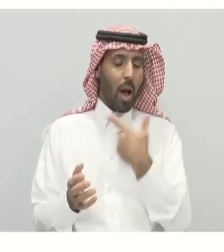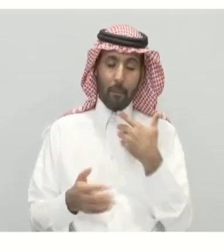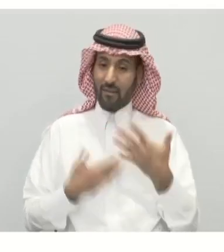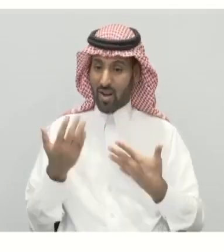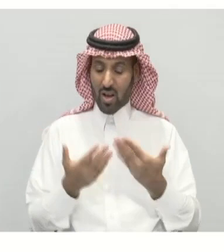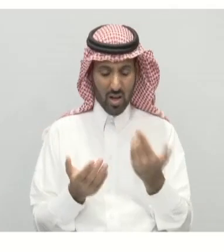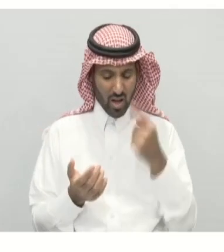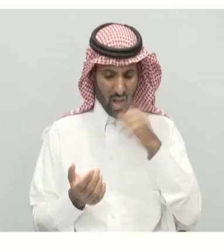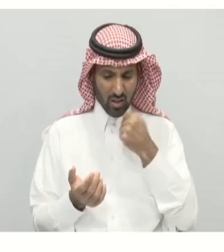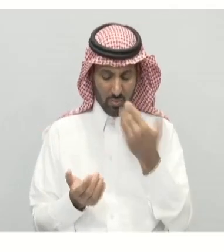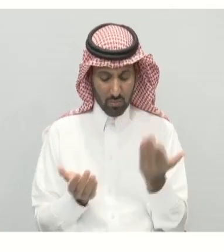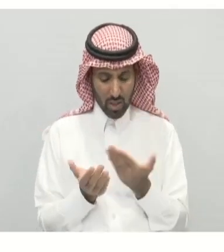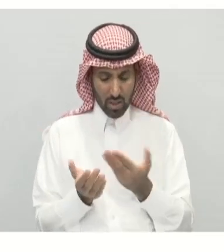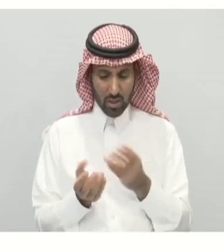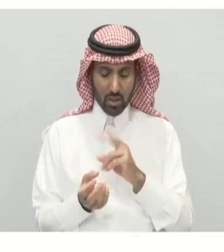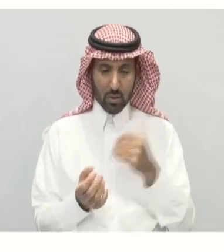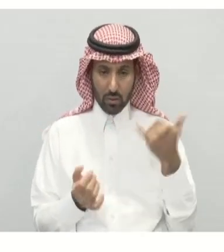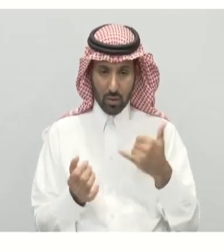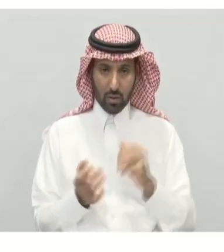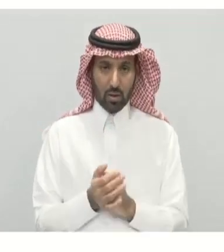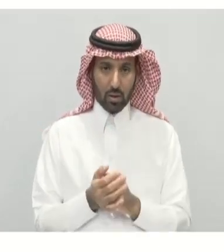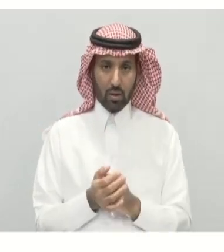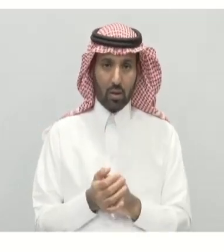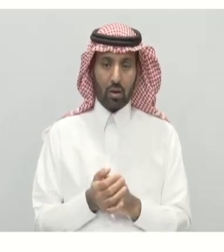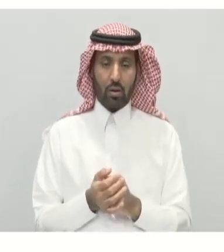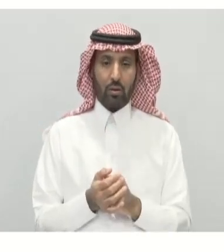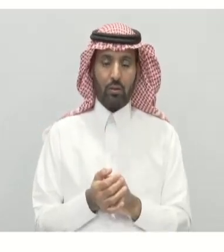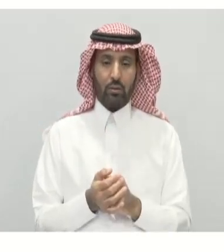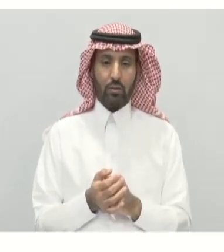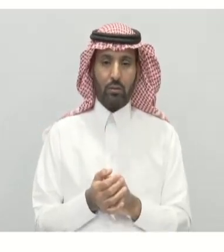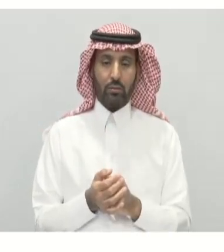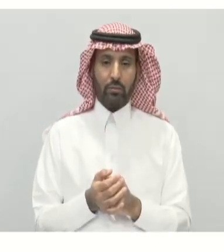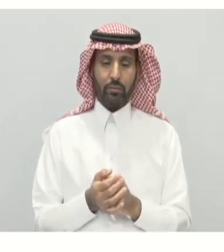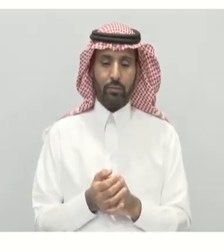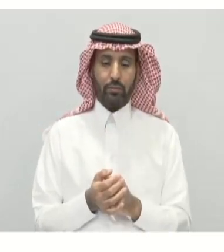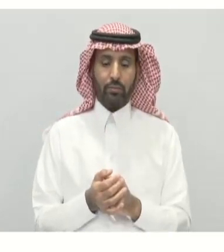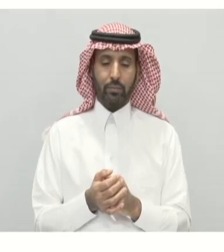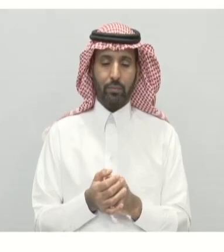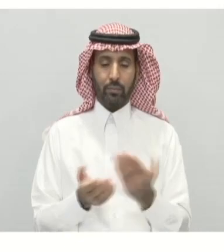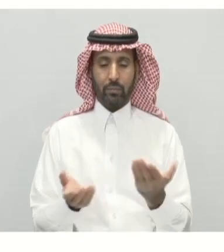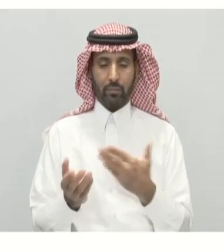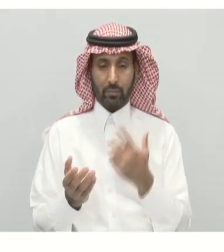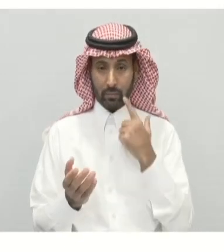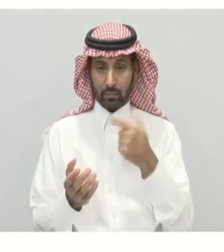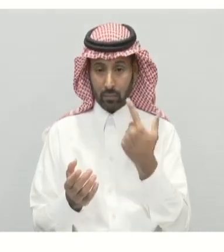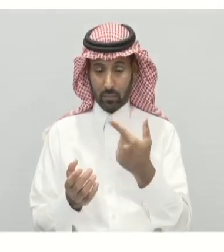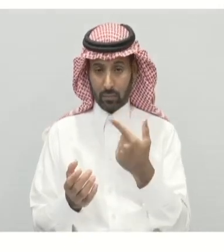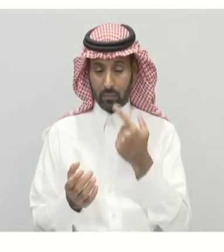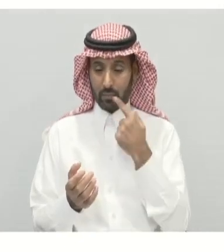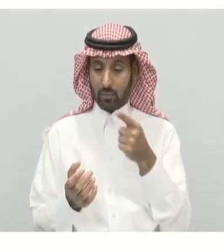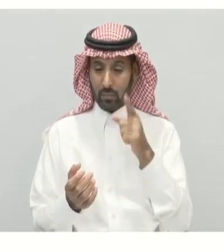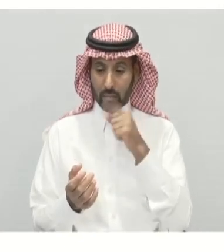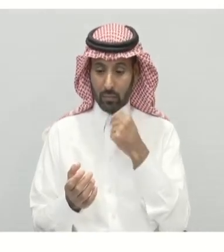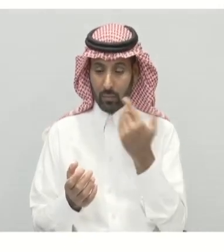You ought to talk to them and let them know about your situation. Also, we can say he